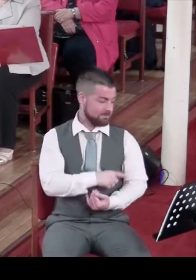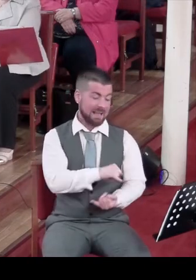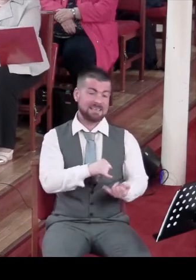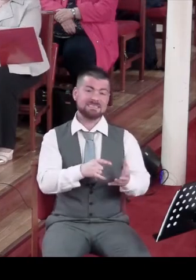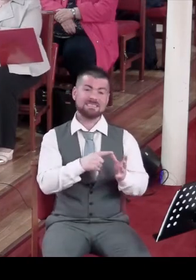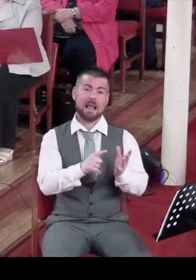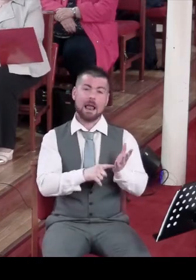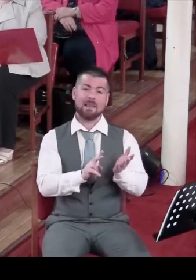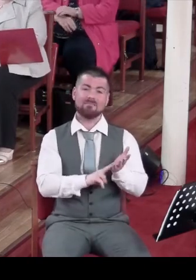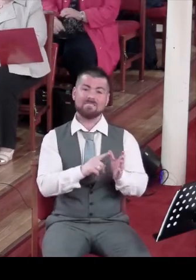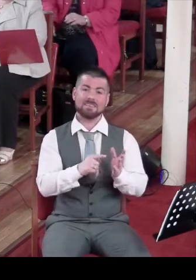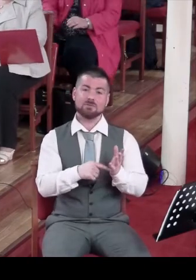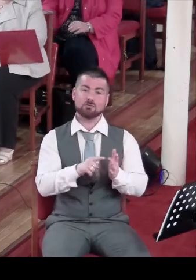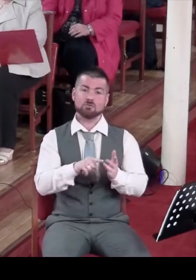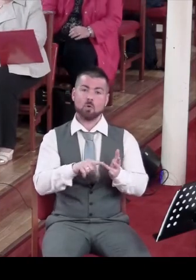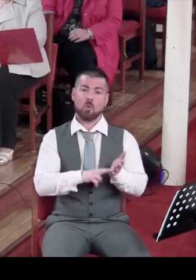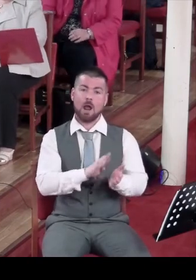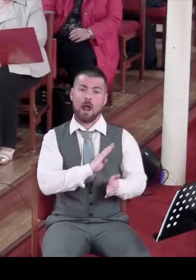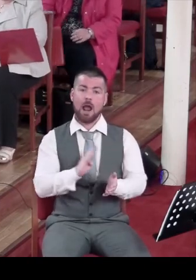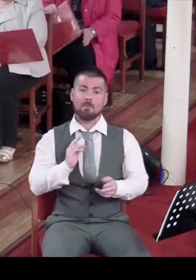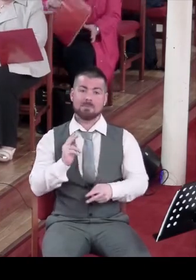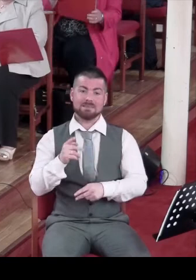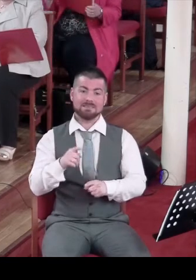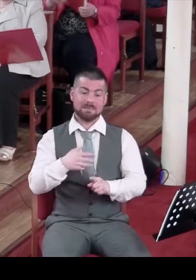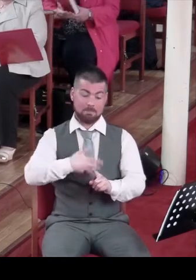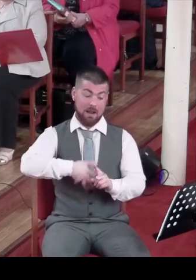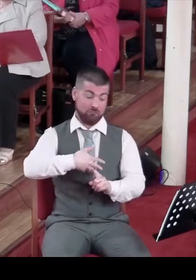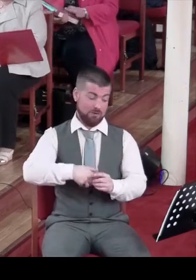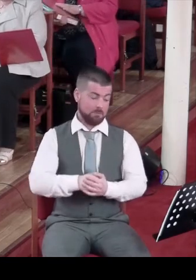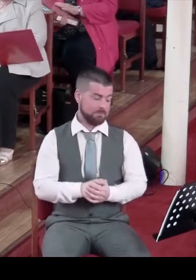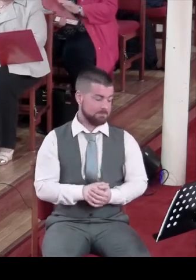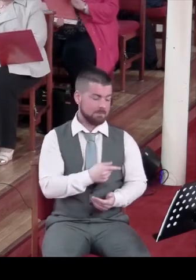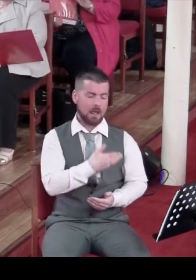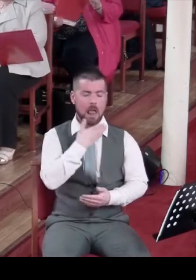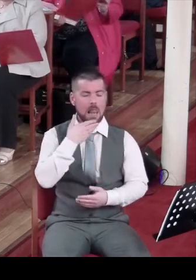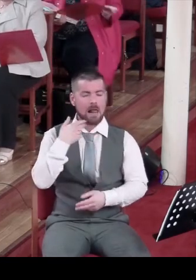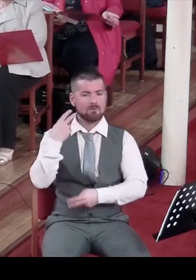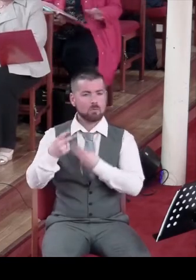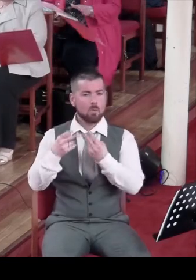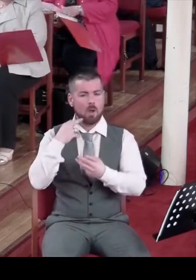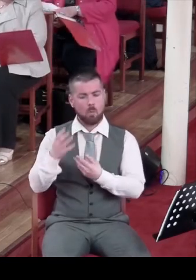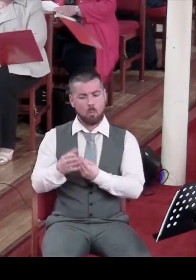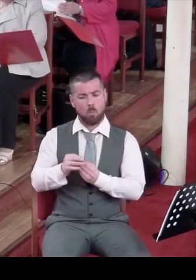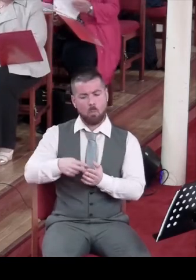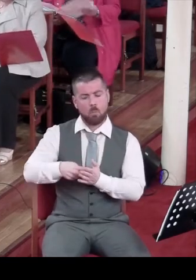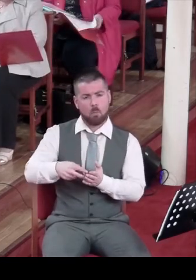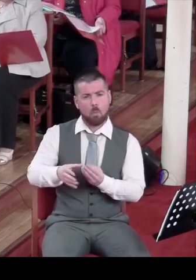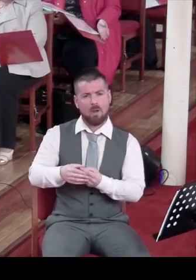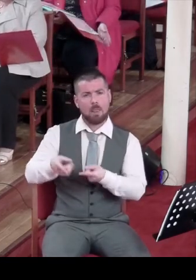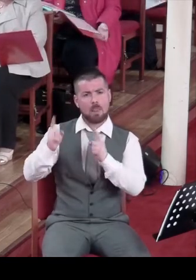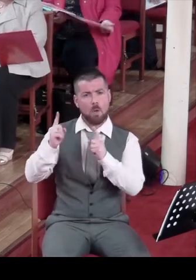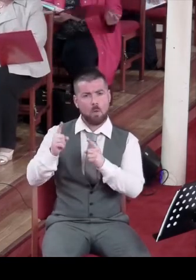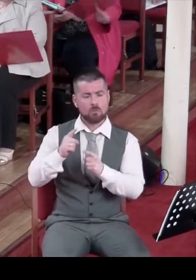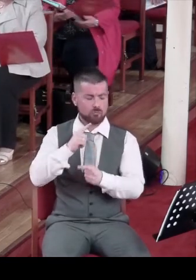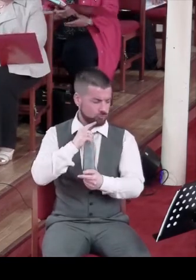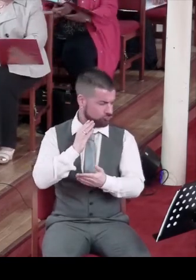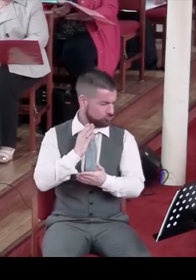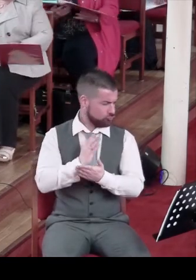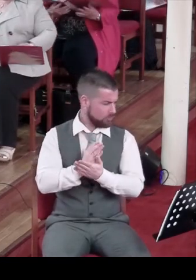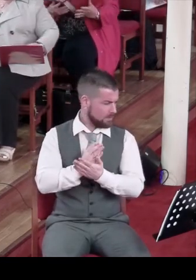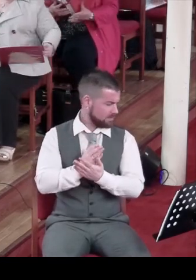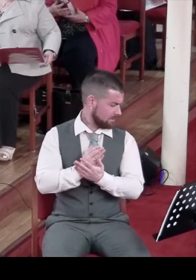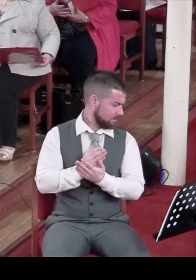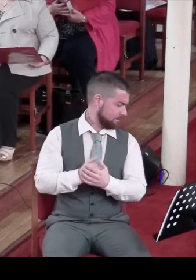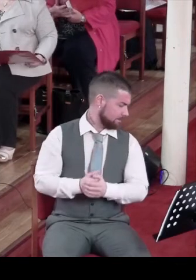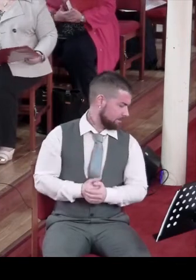Army hymn. That's the background to that. It's a lovely hymn. When we walk with the Lord in the light of his word, trust and obey, for